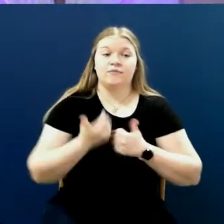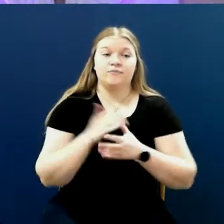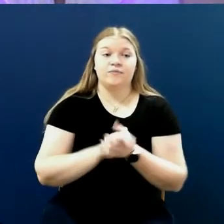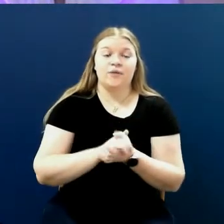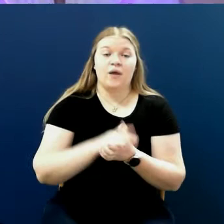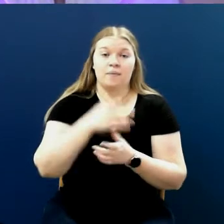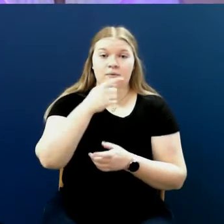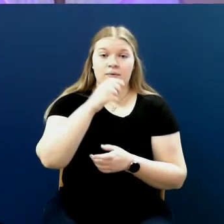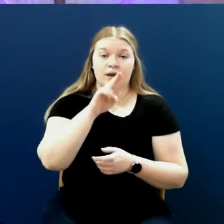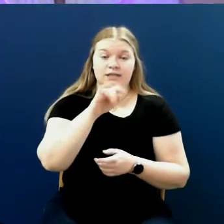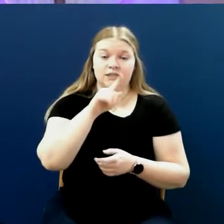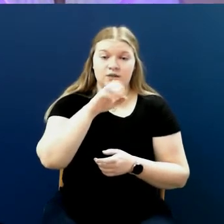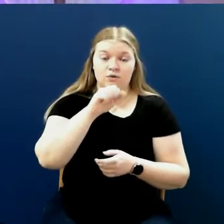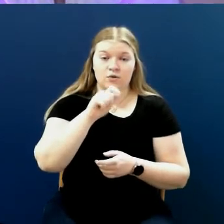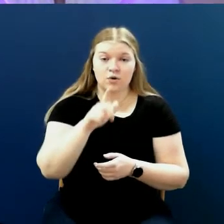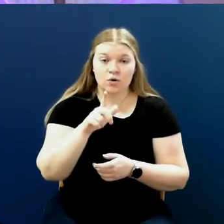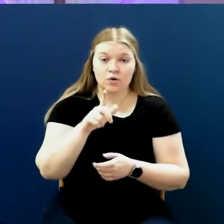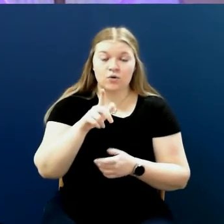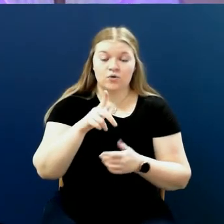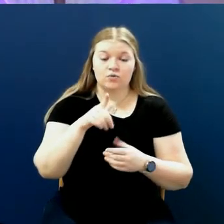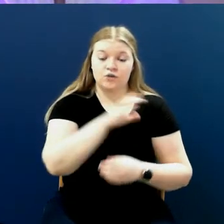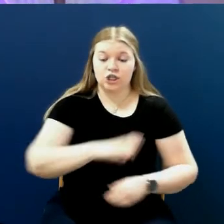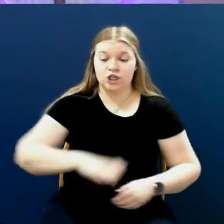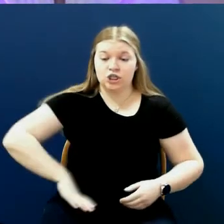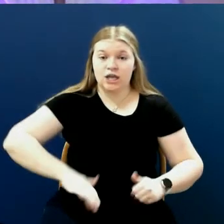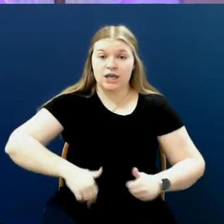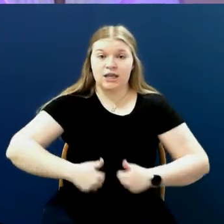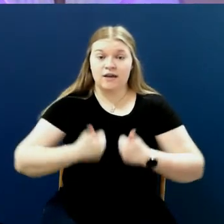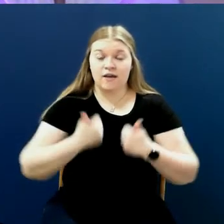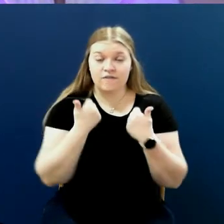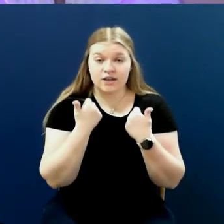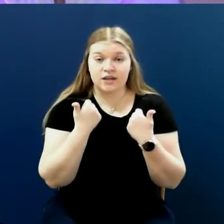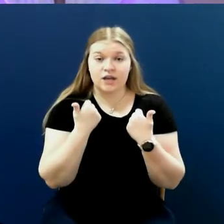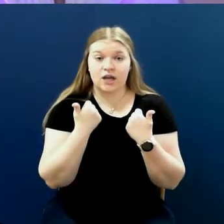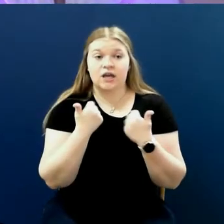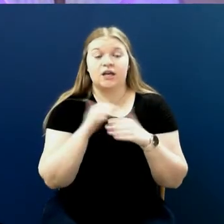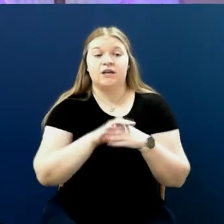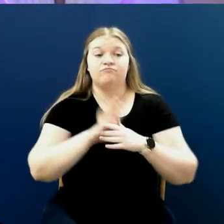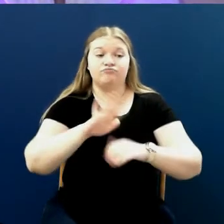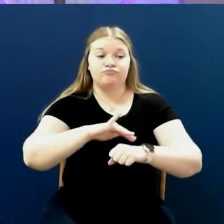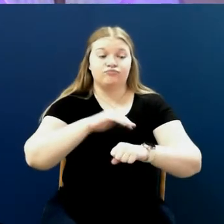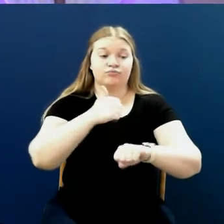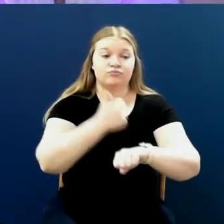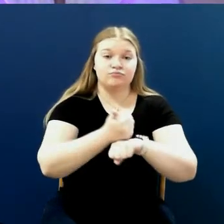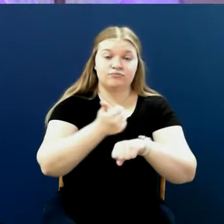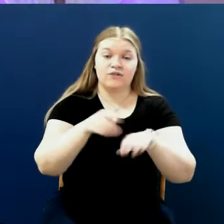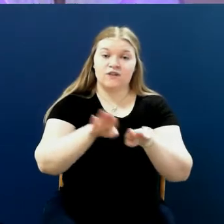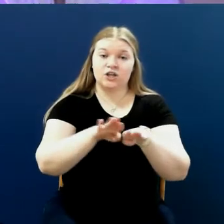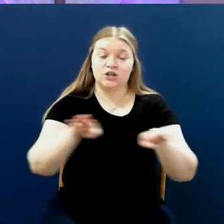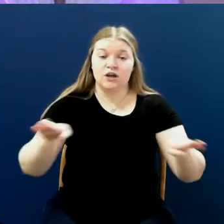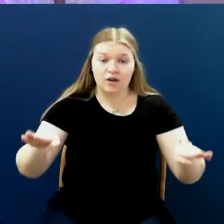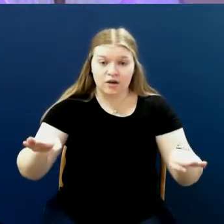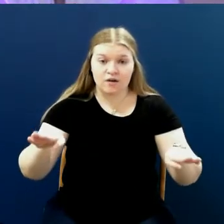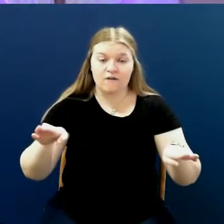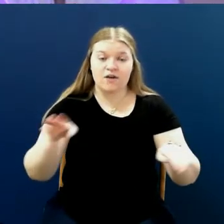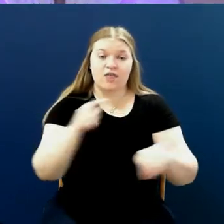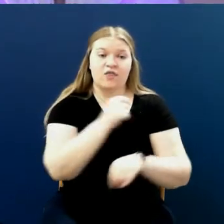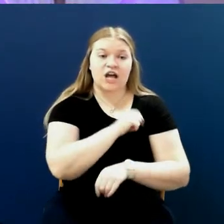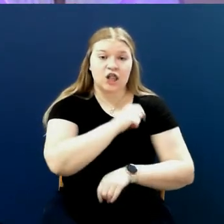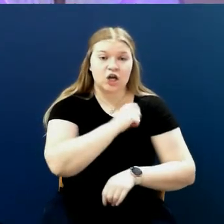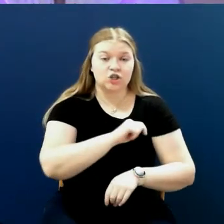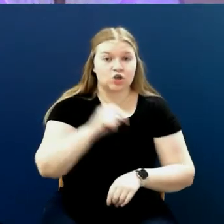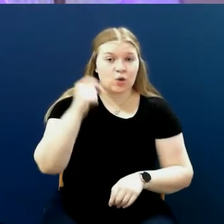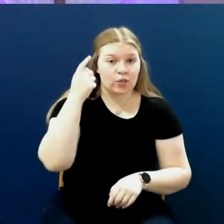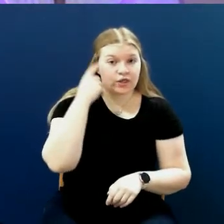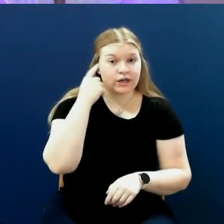on the foundation of practical theological thinking. Theological, sometimes that's a